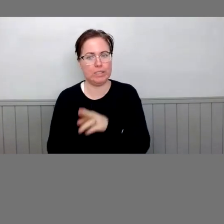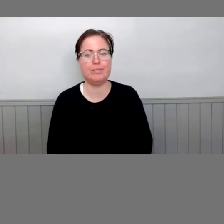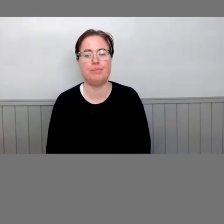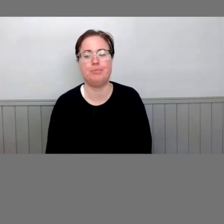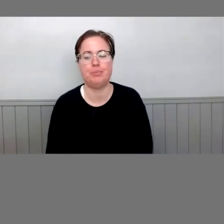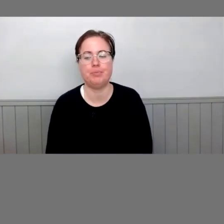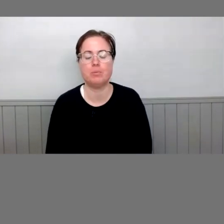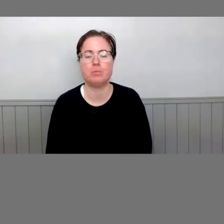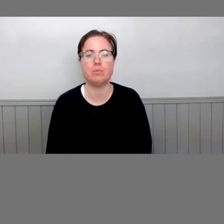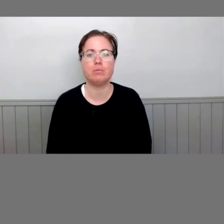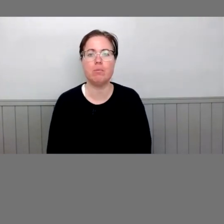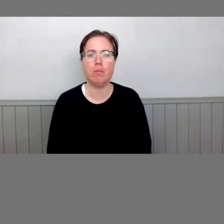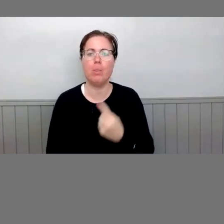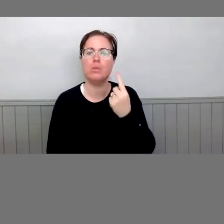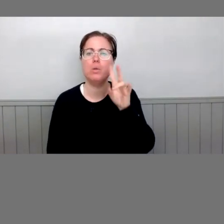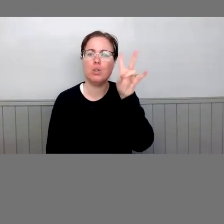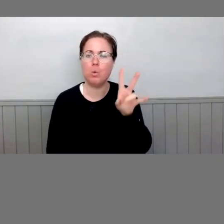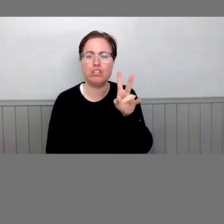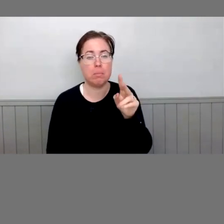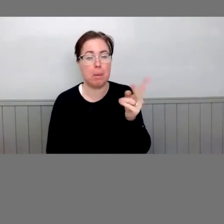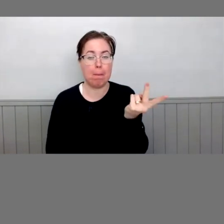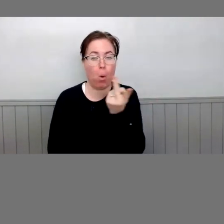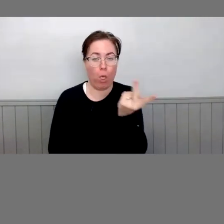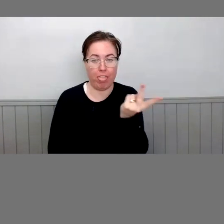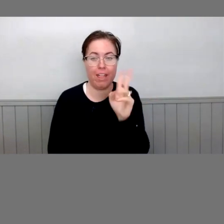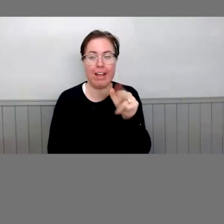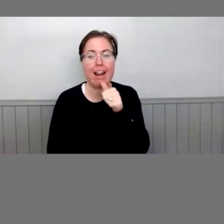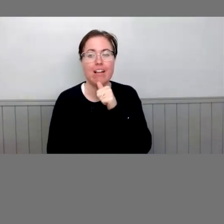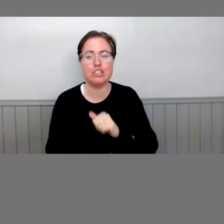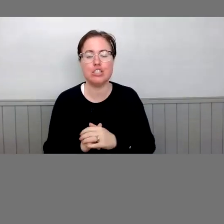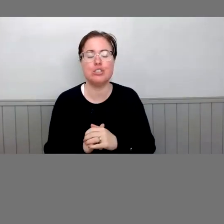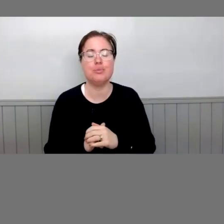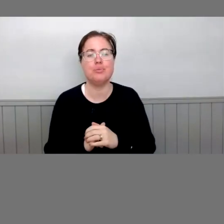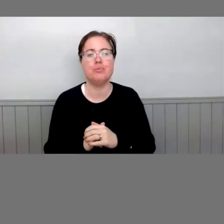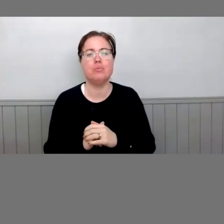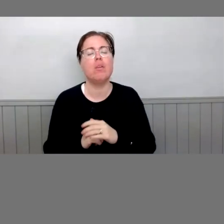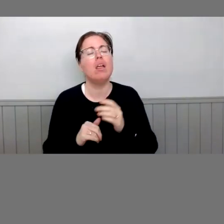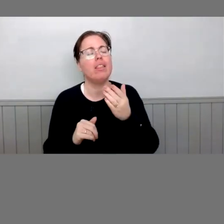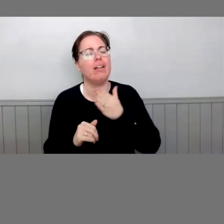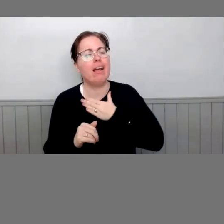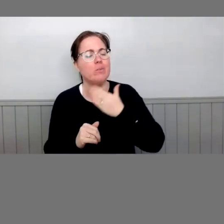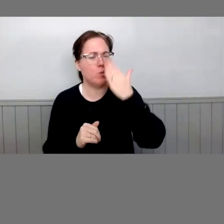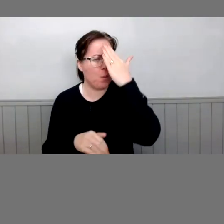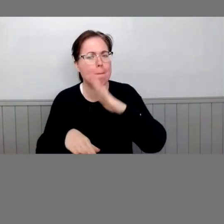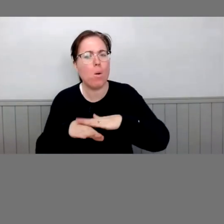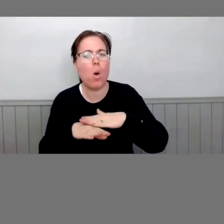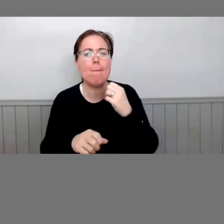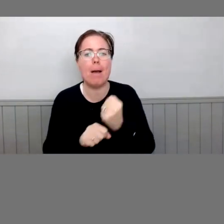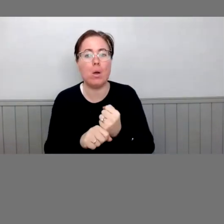There's a question that perhaps both can answer, which was a request to say a little bit more about the extent to which